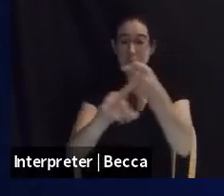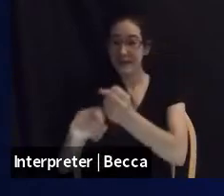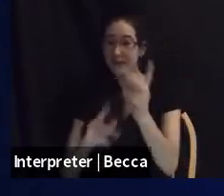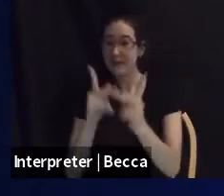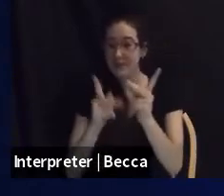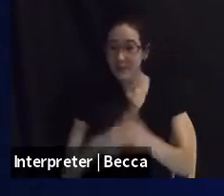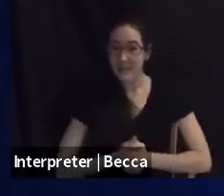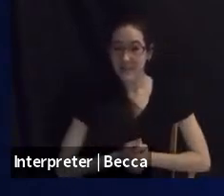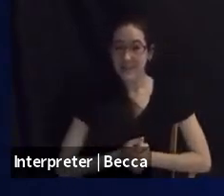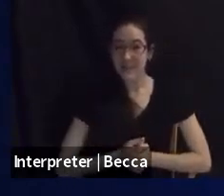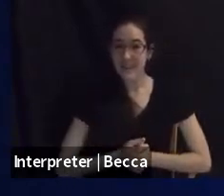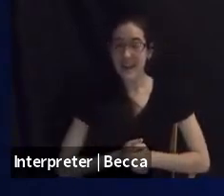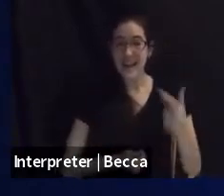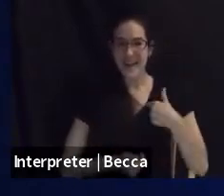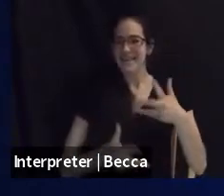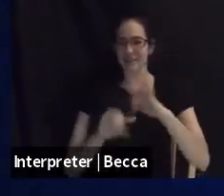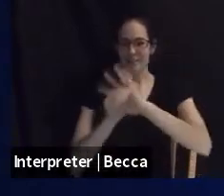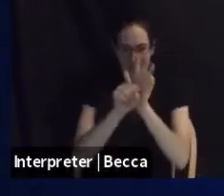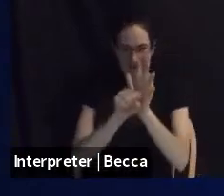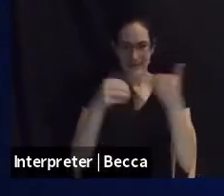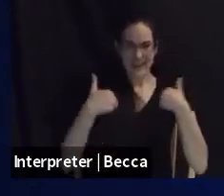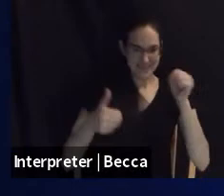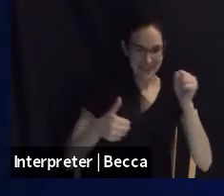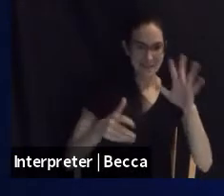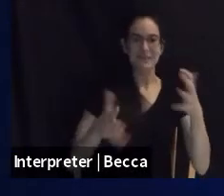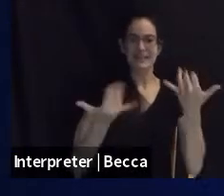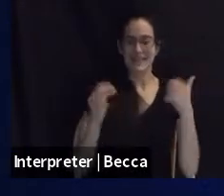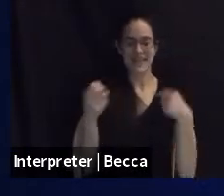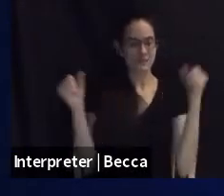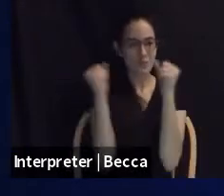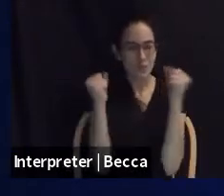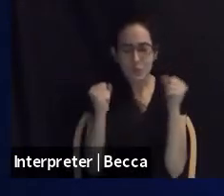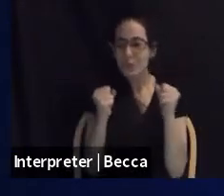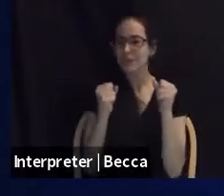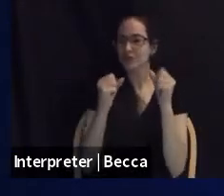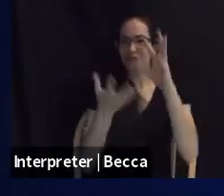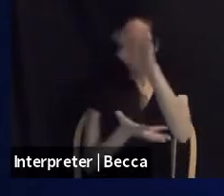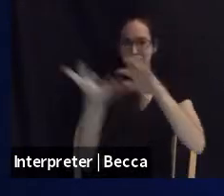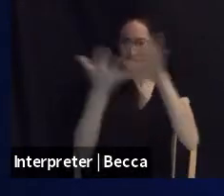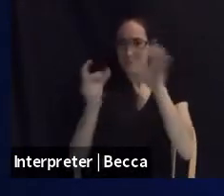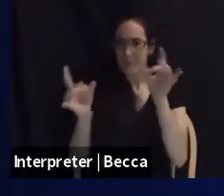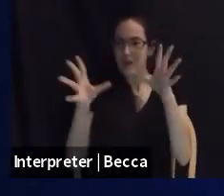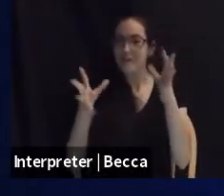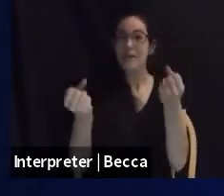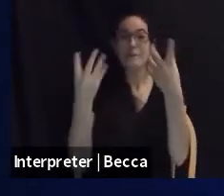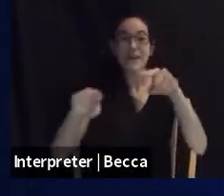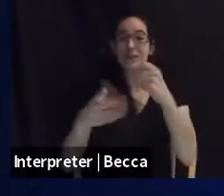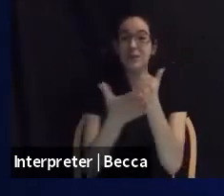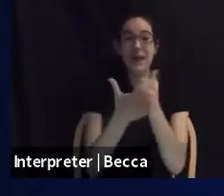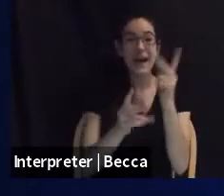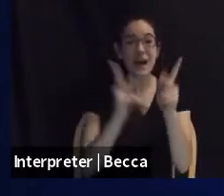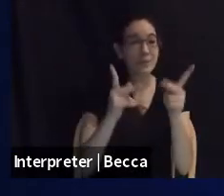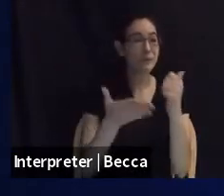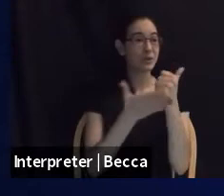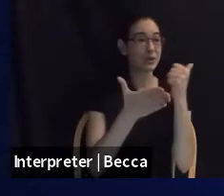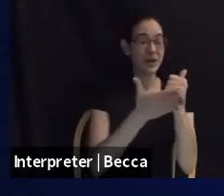we had a winter storm for the ages. And many of you got out with your cars and your trucks and helped people. You got out, helped apartment complexes